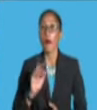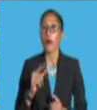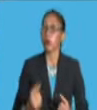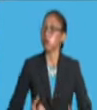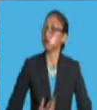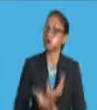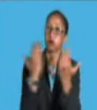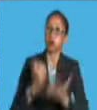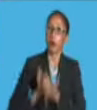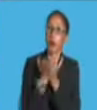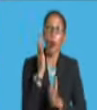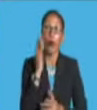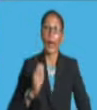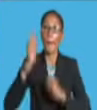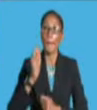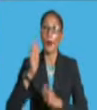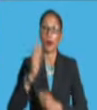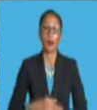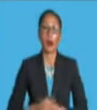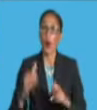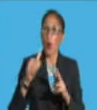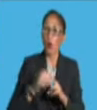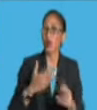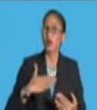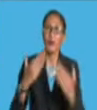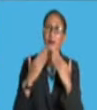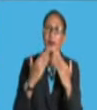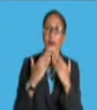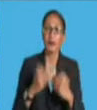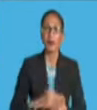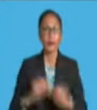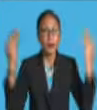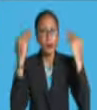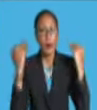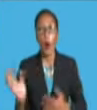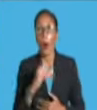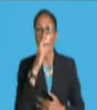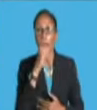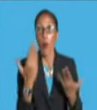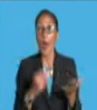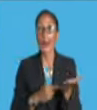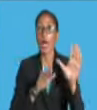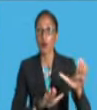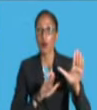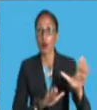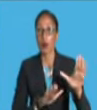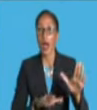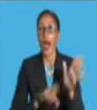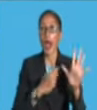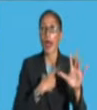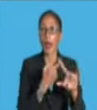tremendous support during my campaign. I also would like to thank, Madam Speaker, all the people of Tailevu,